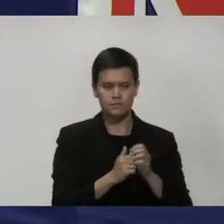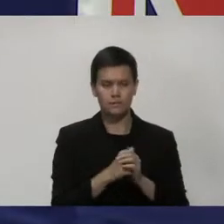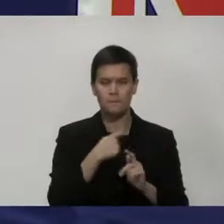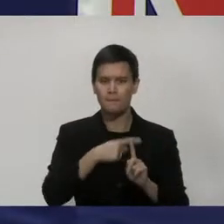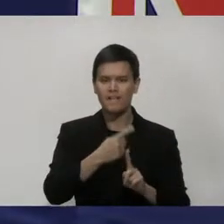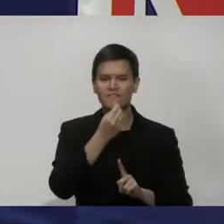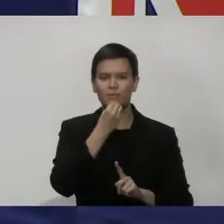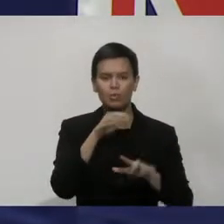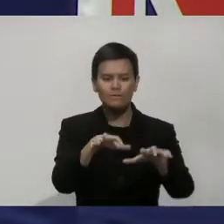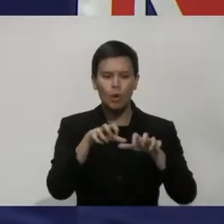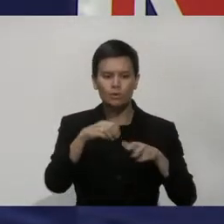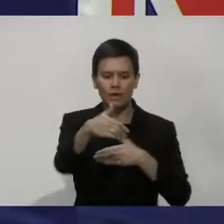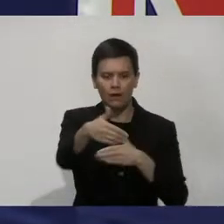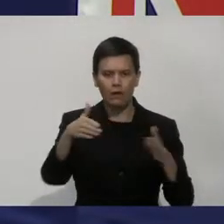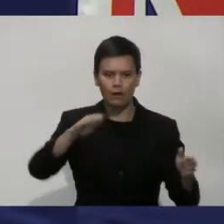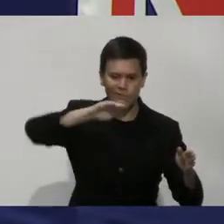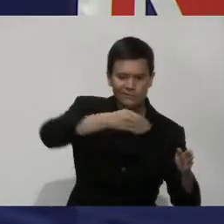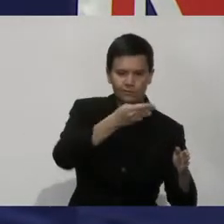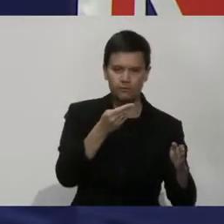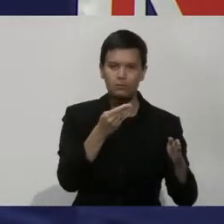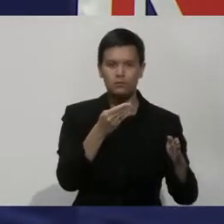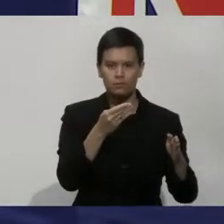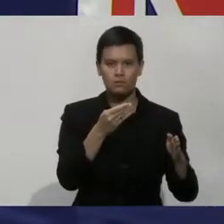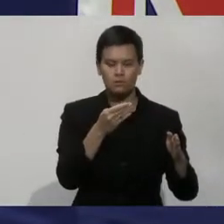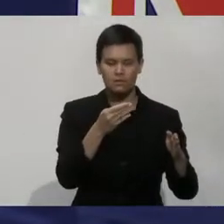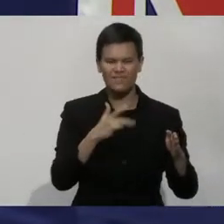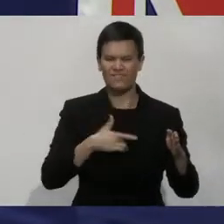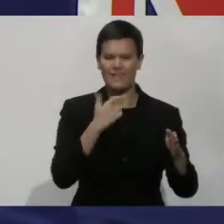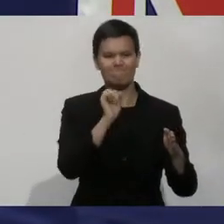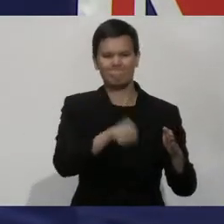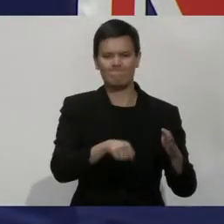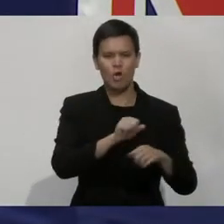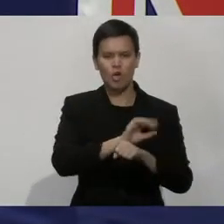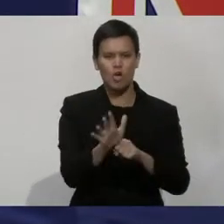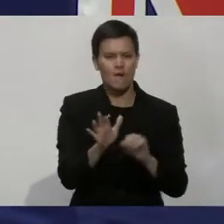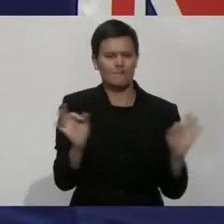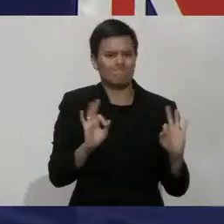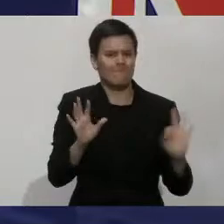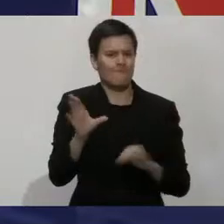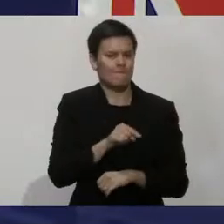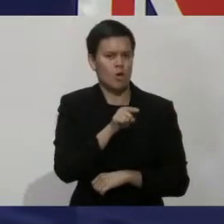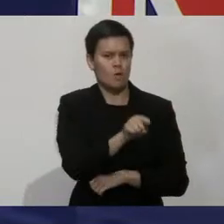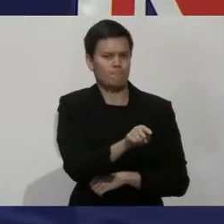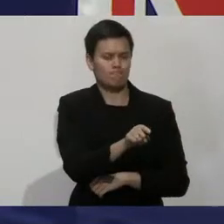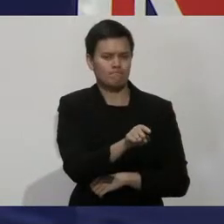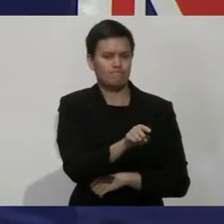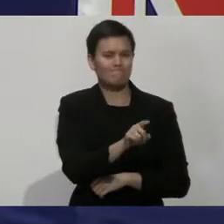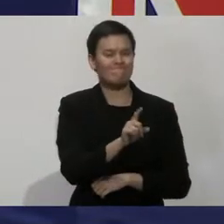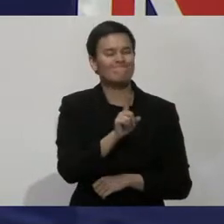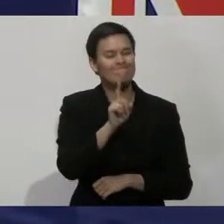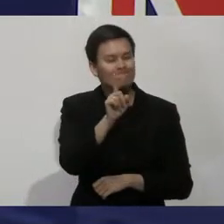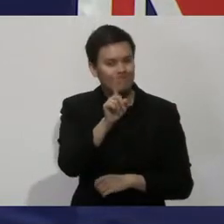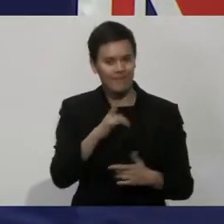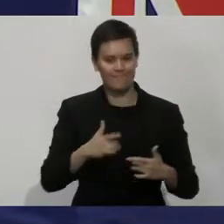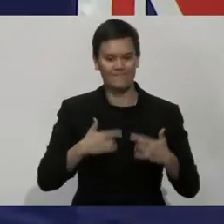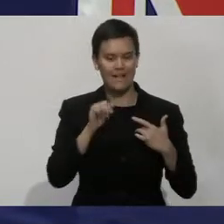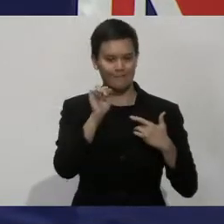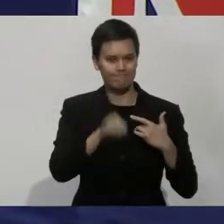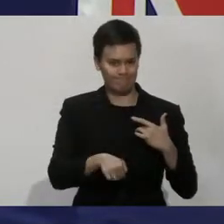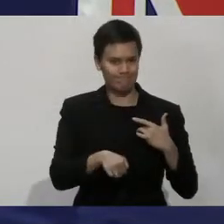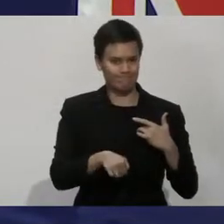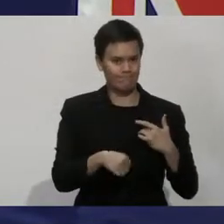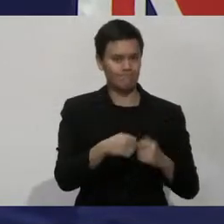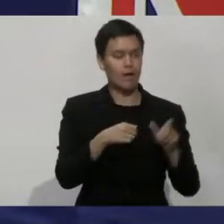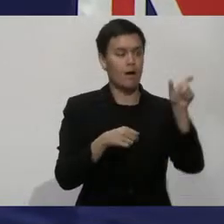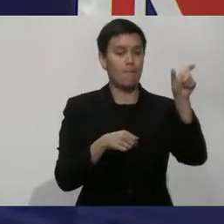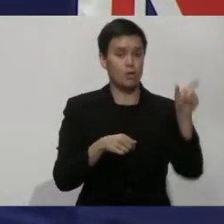we haven't been able to do is identify how the first person in this cluster, who seems to be one of the Americold workers who first developed